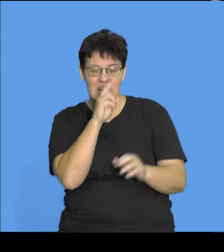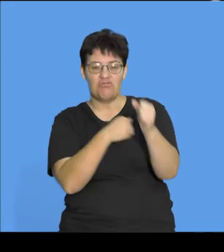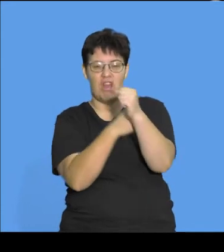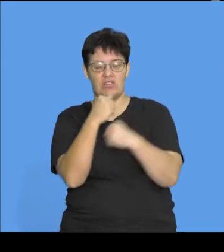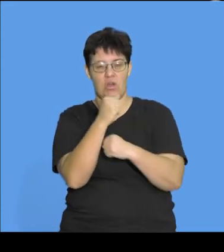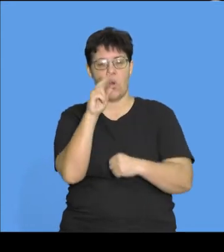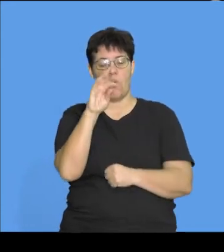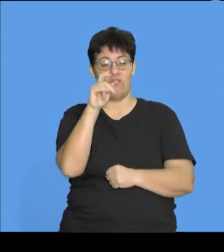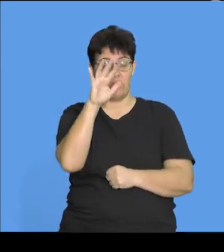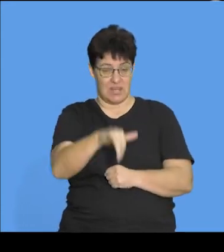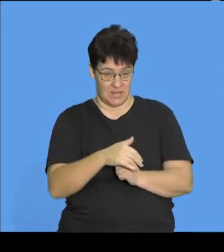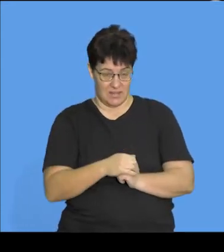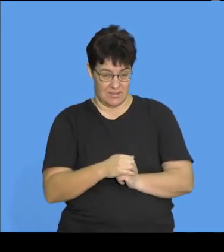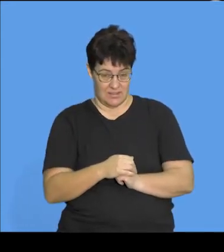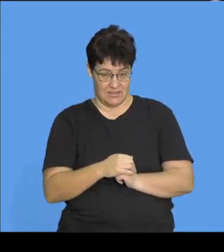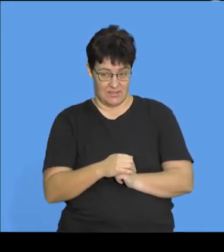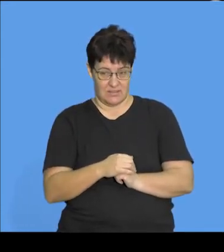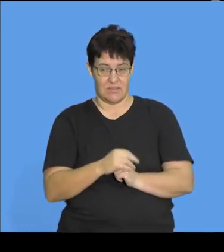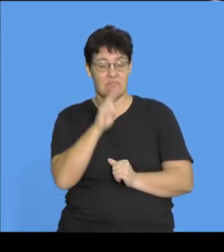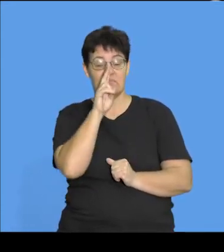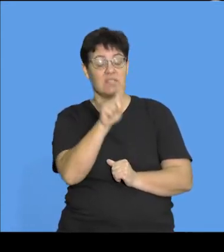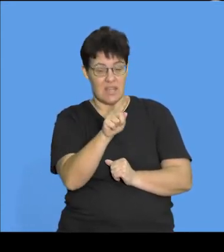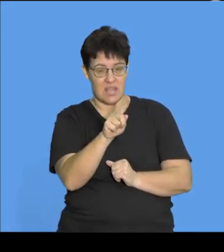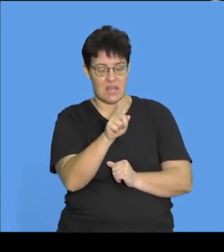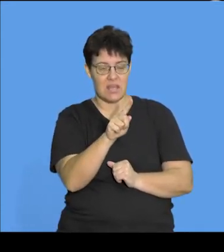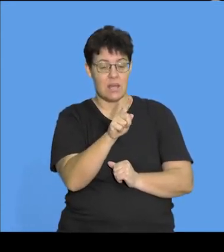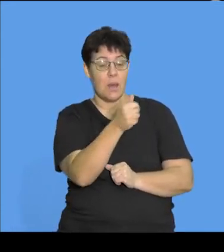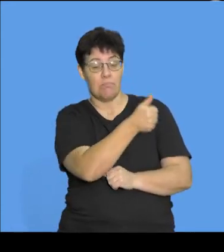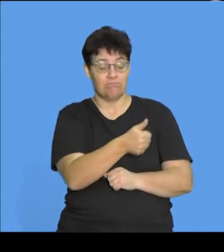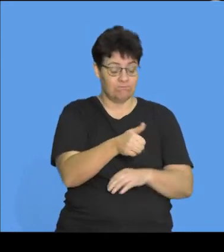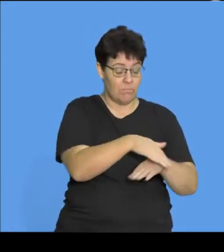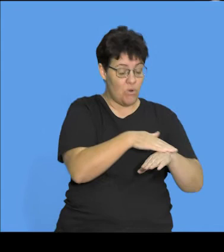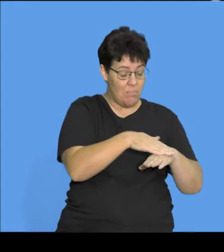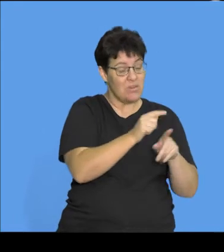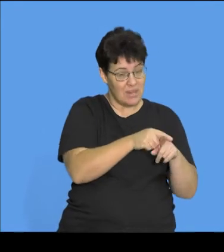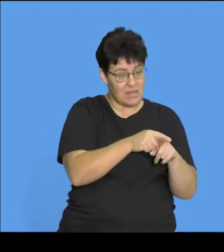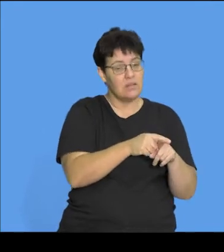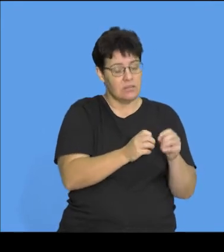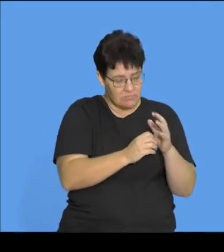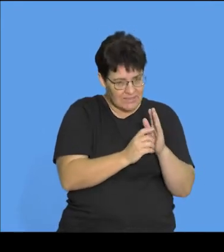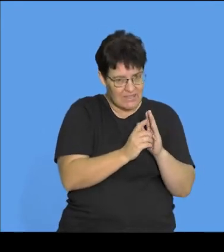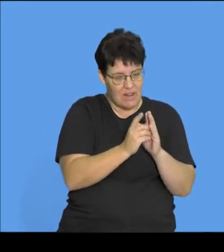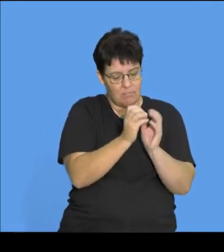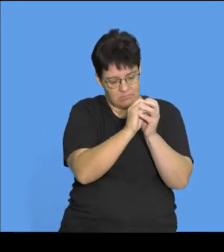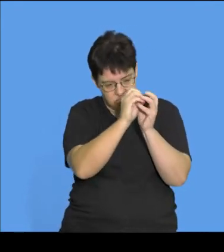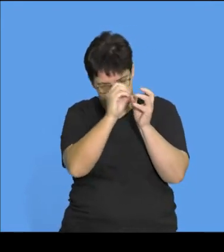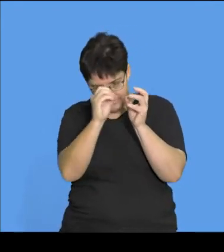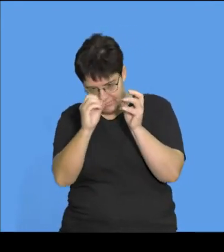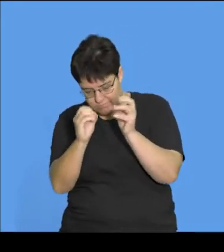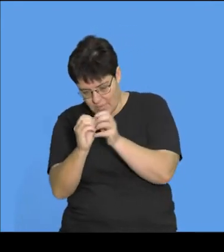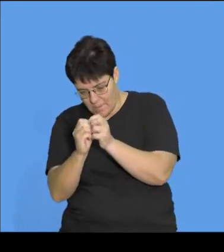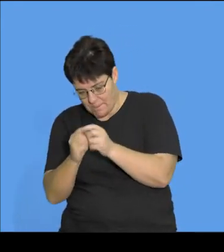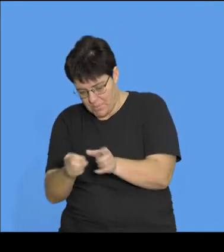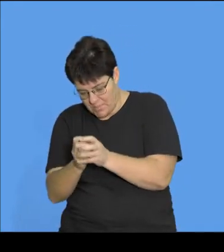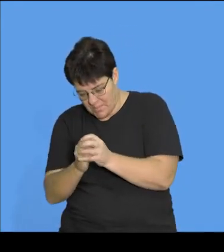that the primary follicle develops and releases and is released. This structure, called the